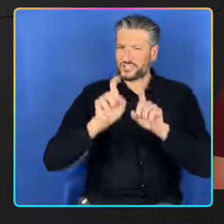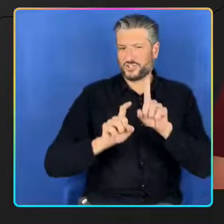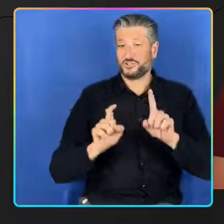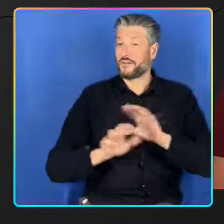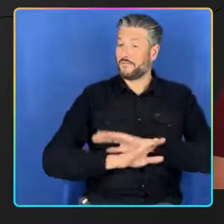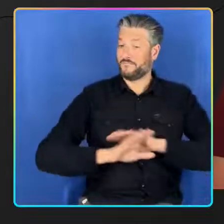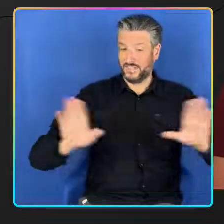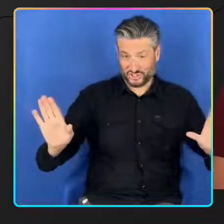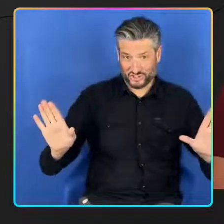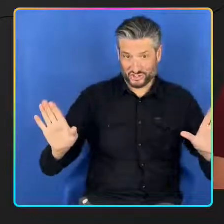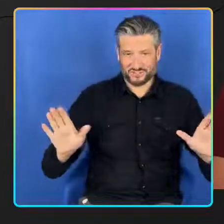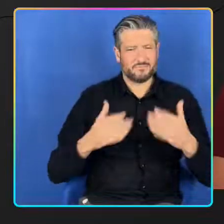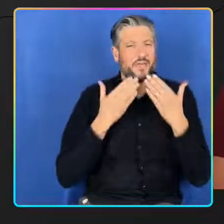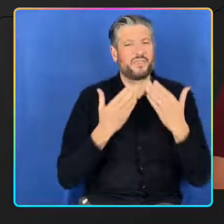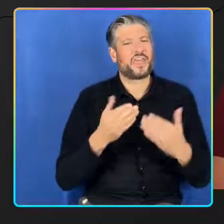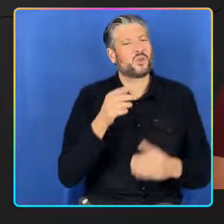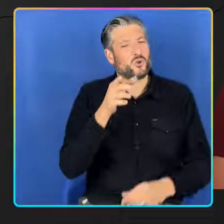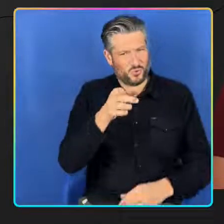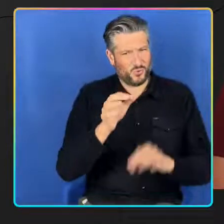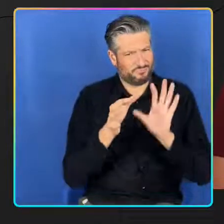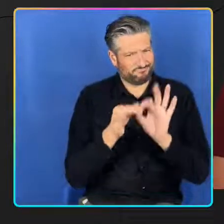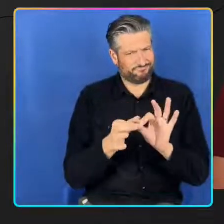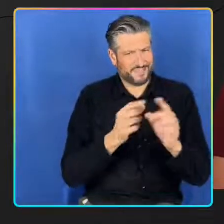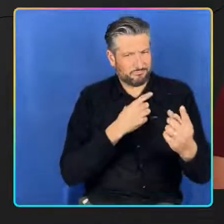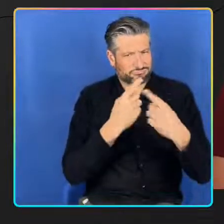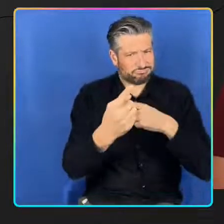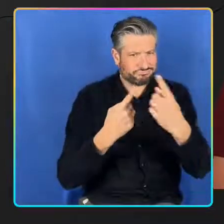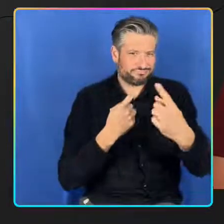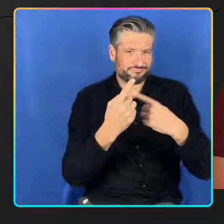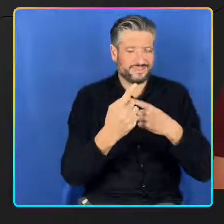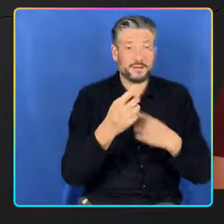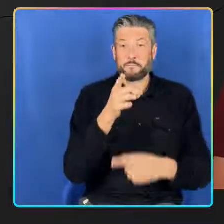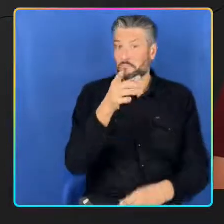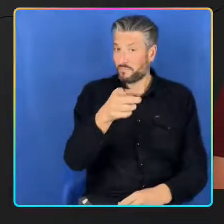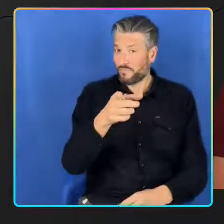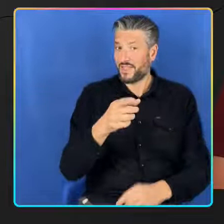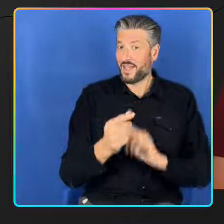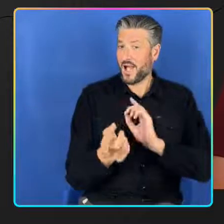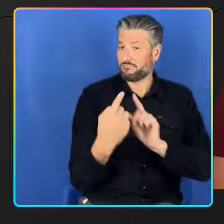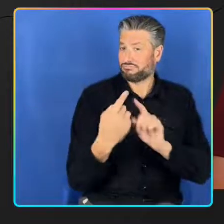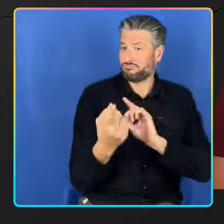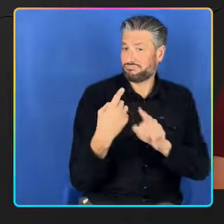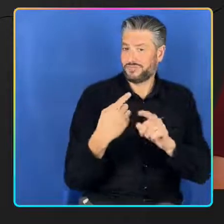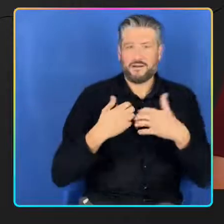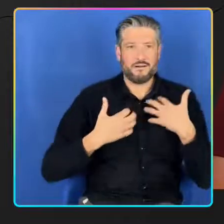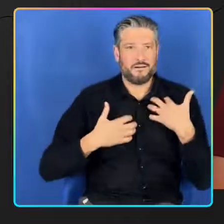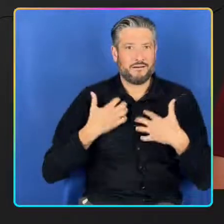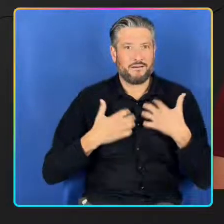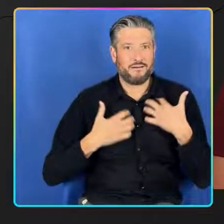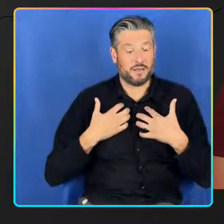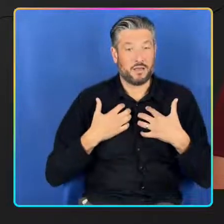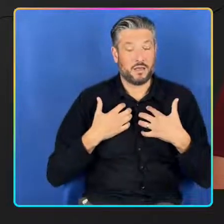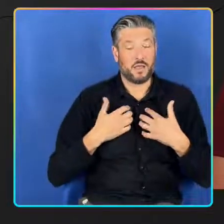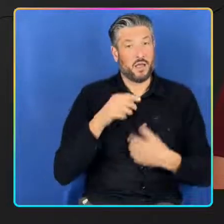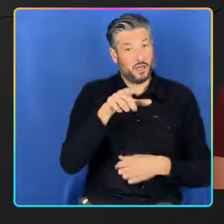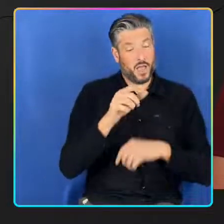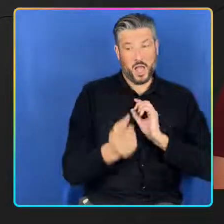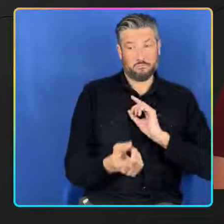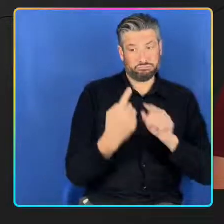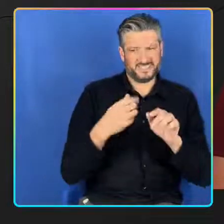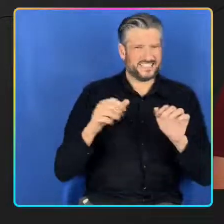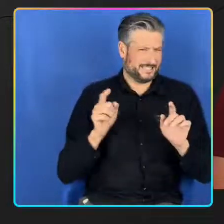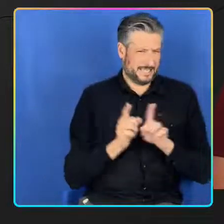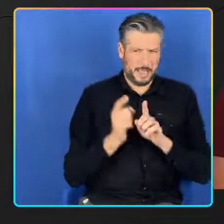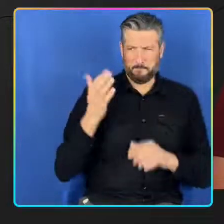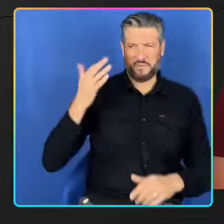also, you gave us some really interesting answers as well. Some that were, like I said, very, very popular, and then other ones that were just quite